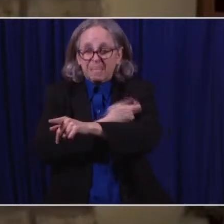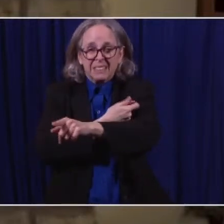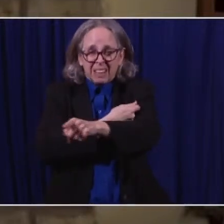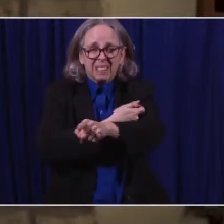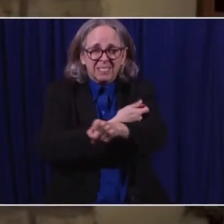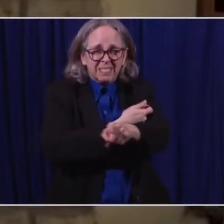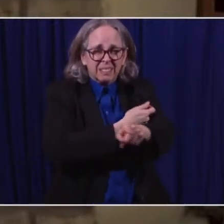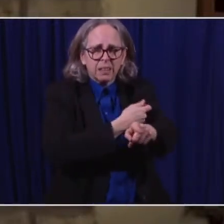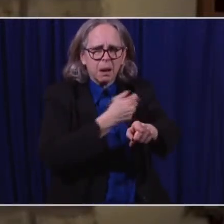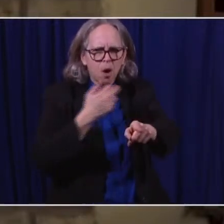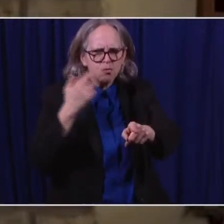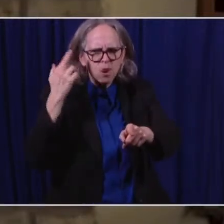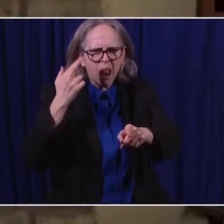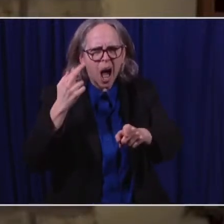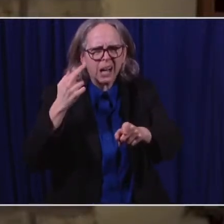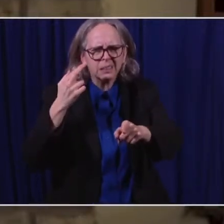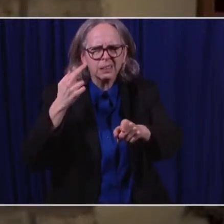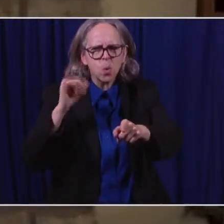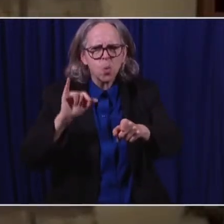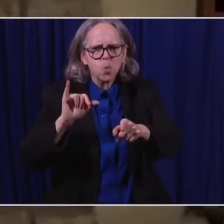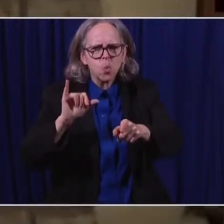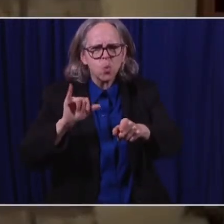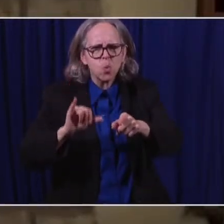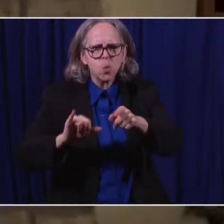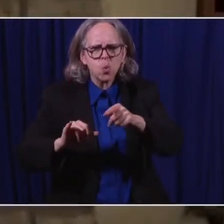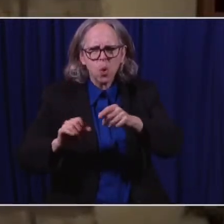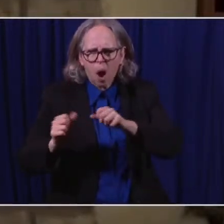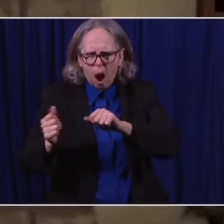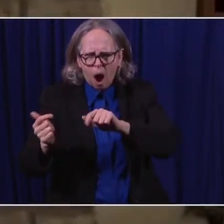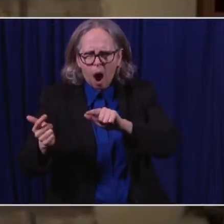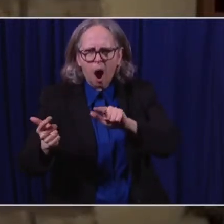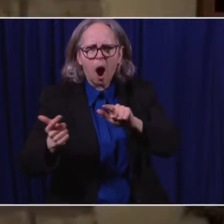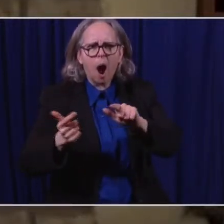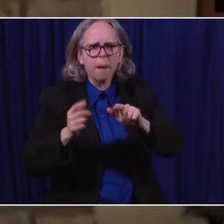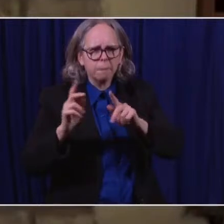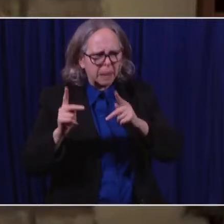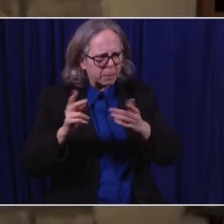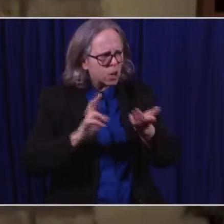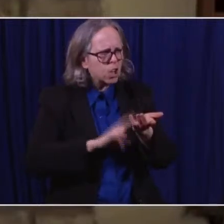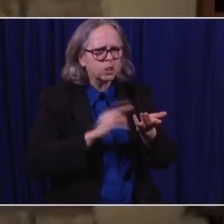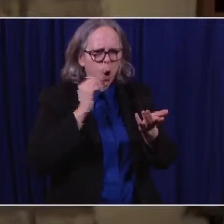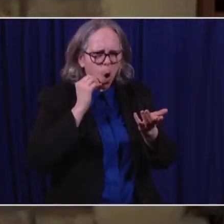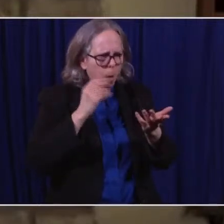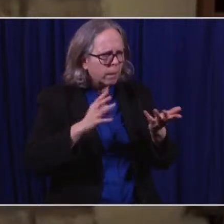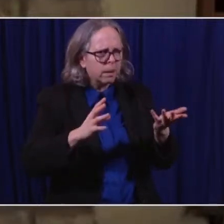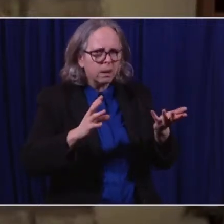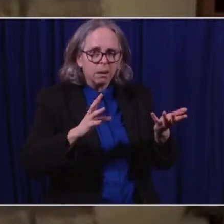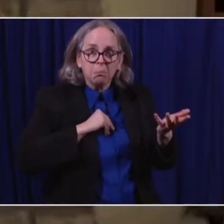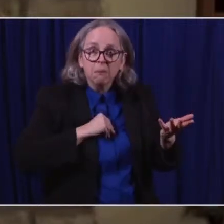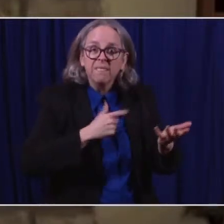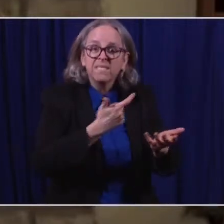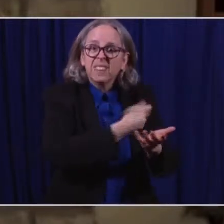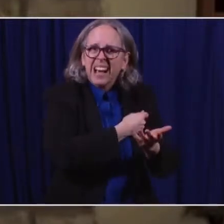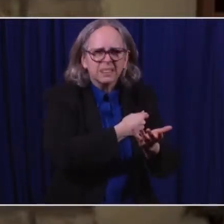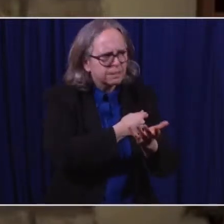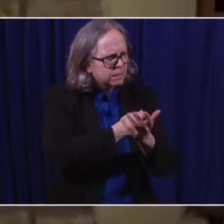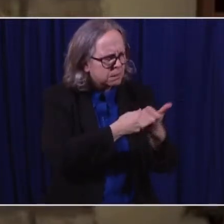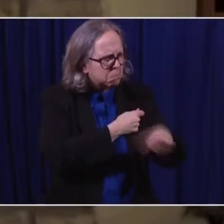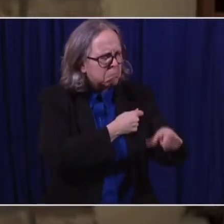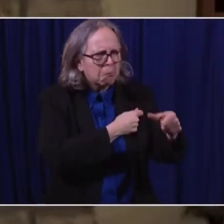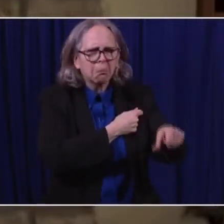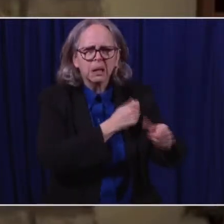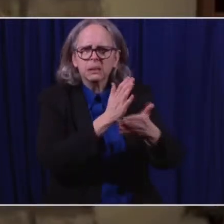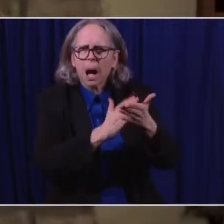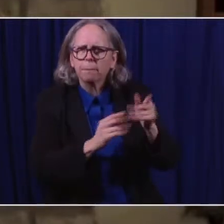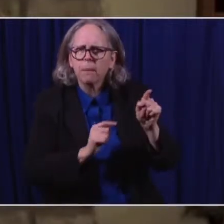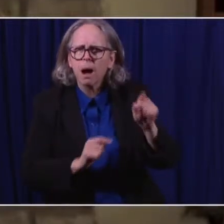that not everybody in the nursing homes is going to take the vaccine, not every staff member. And we really knew that, of course, going